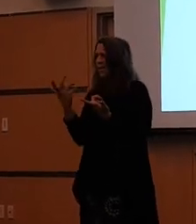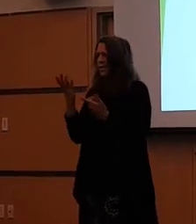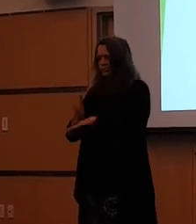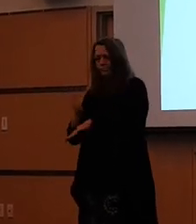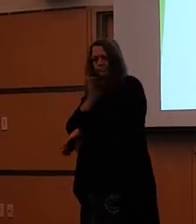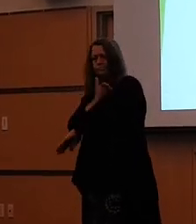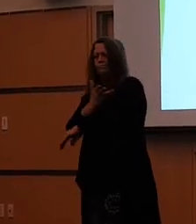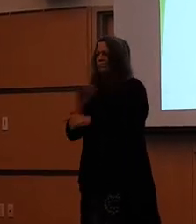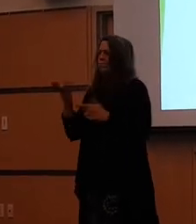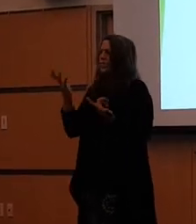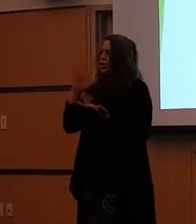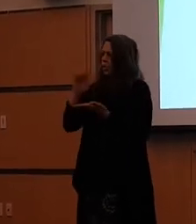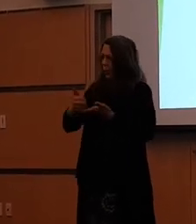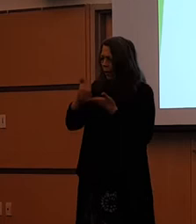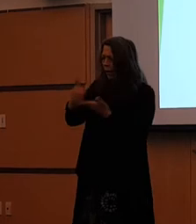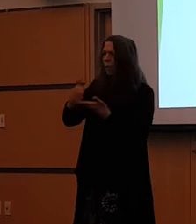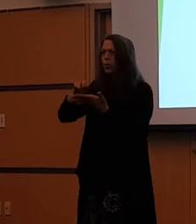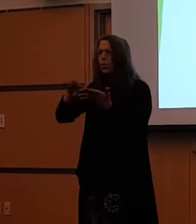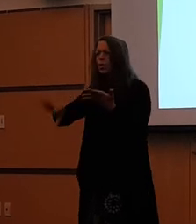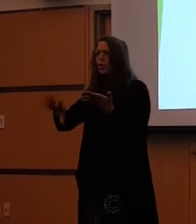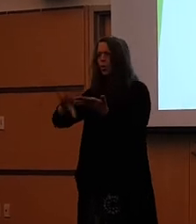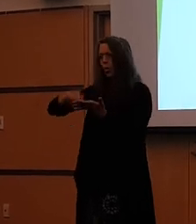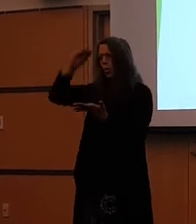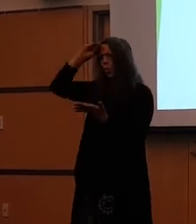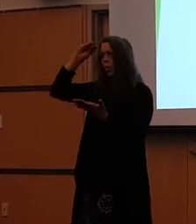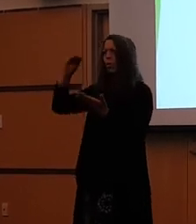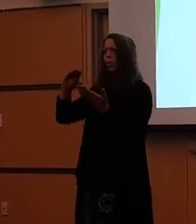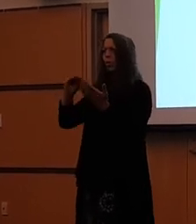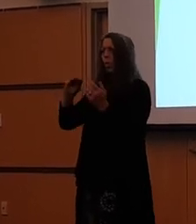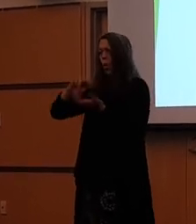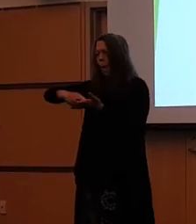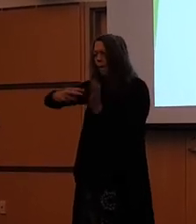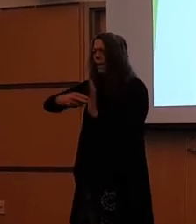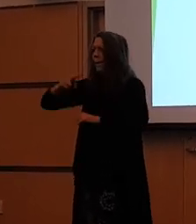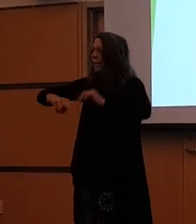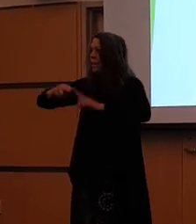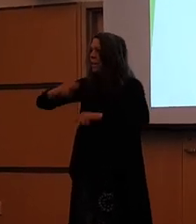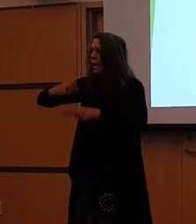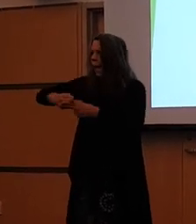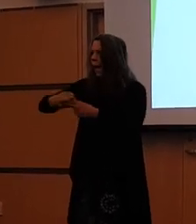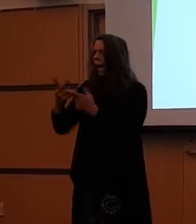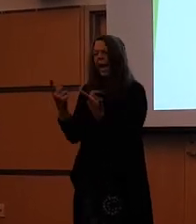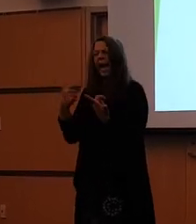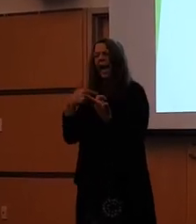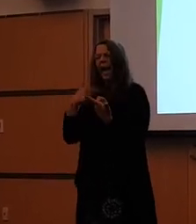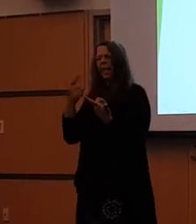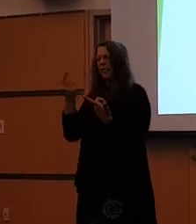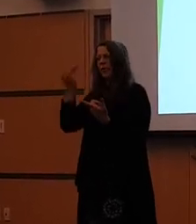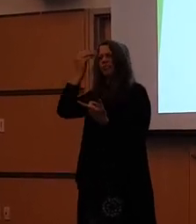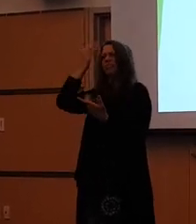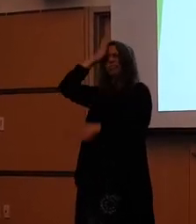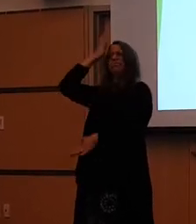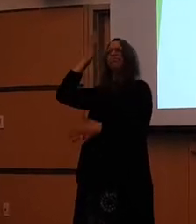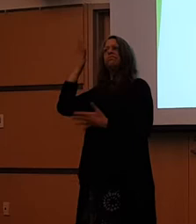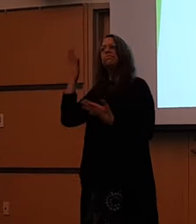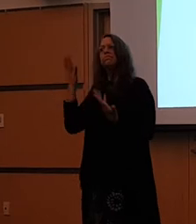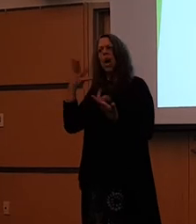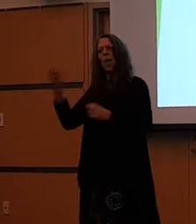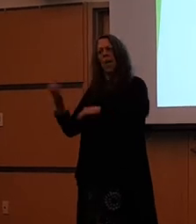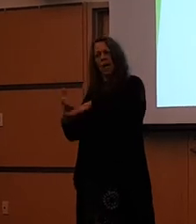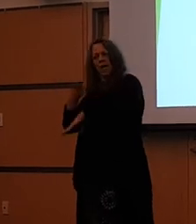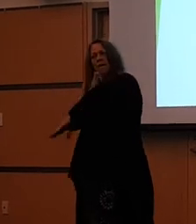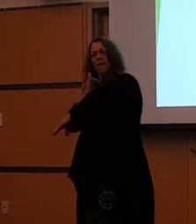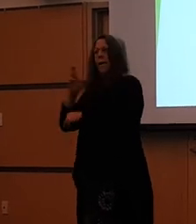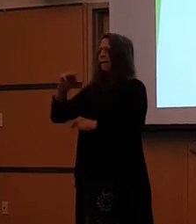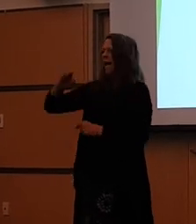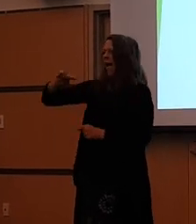to ease their navigation through the college. That's where I decided to start working on this application, is the NECC